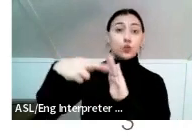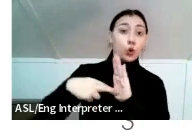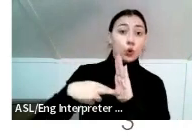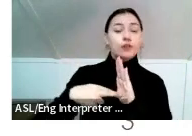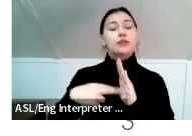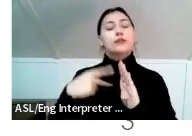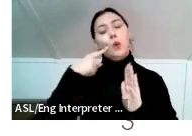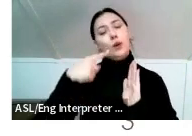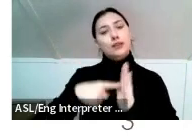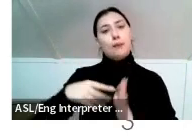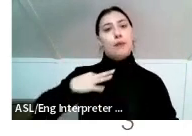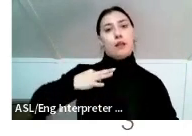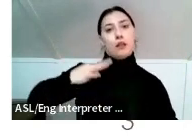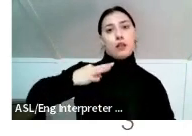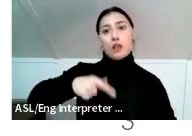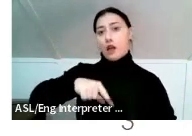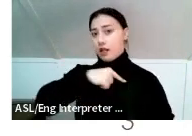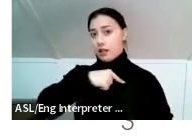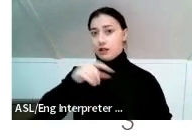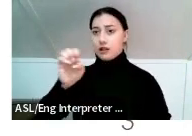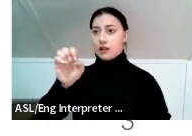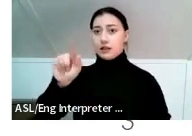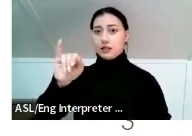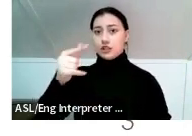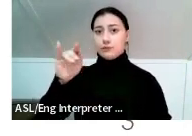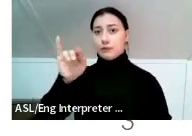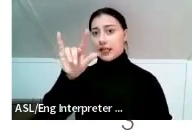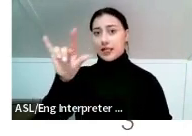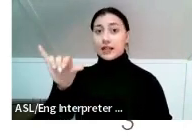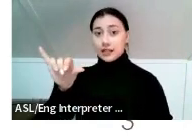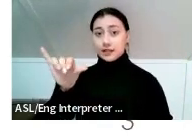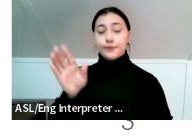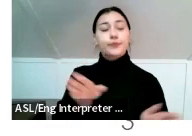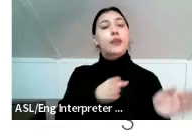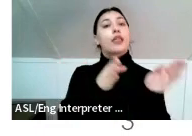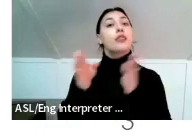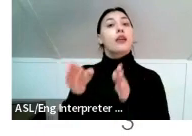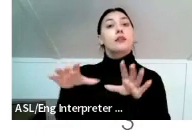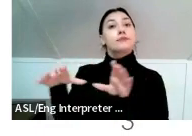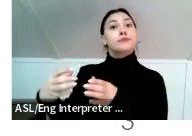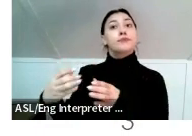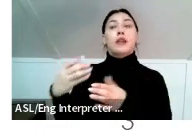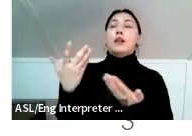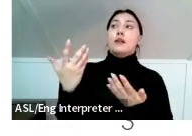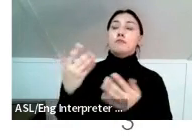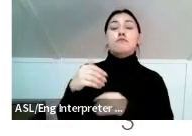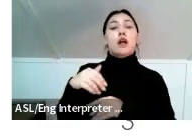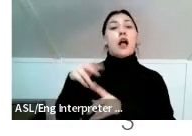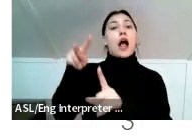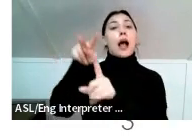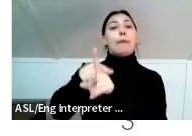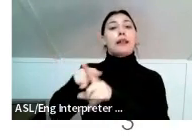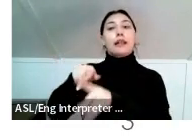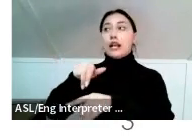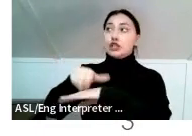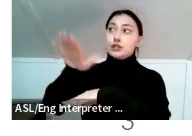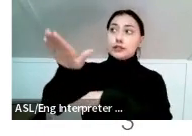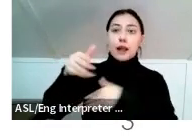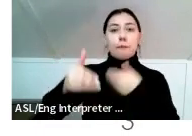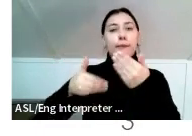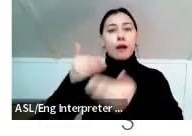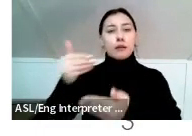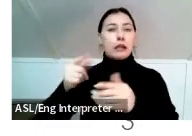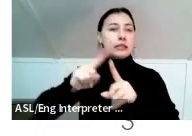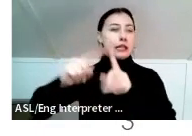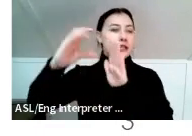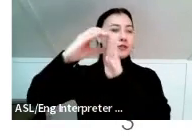section, and then a bit about our application process and the different sections that are in the application.